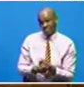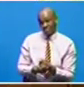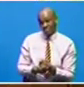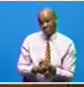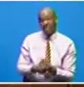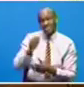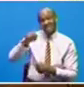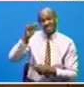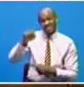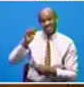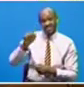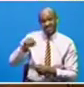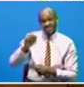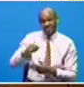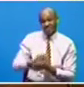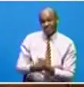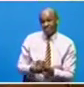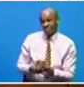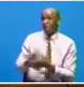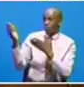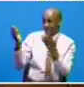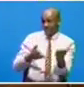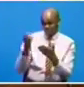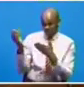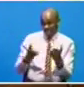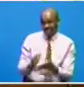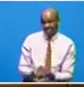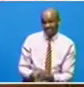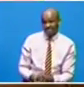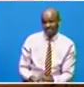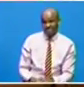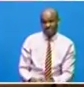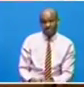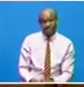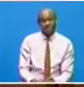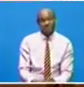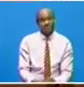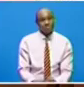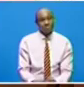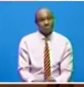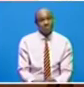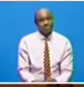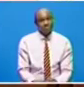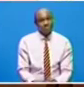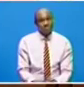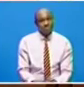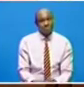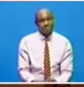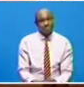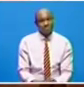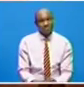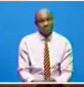Yes, yes, yes. So, can you, yes, welcome. Yes. All right. So,